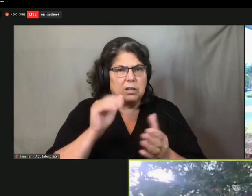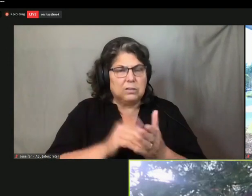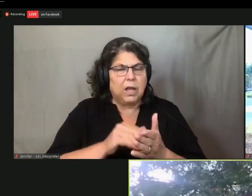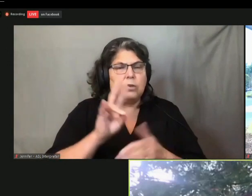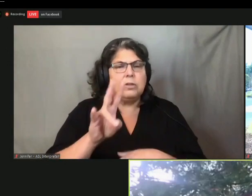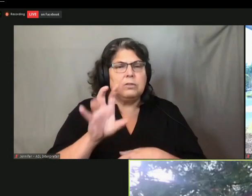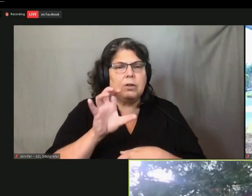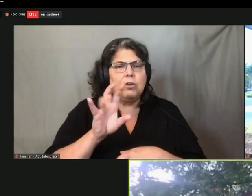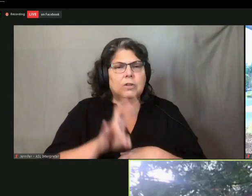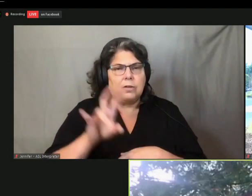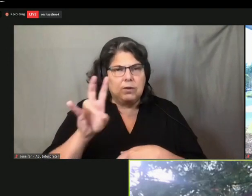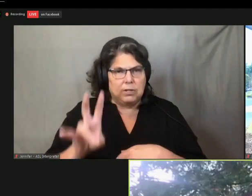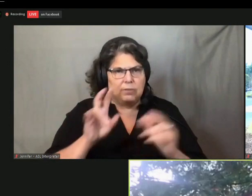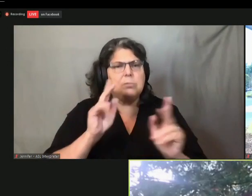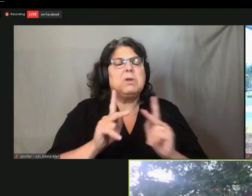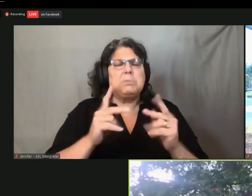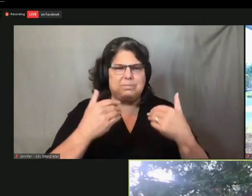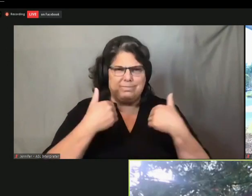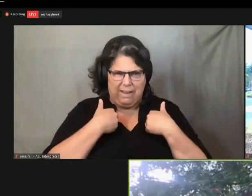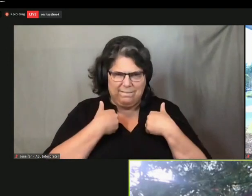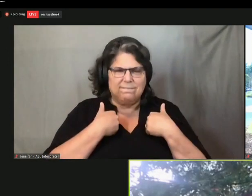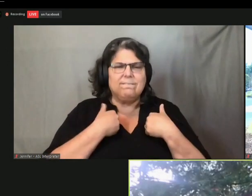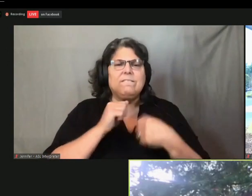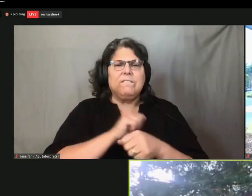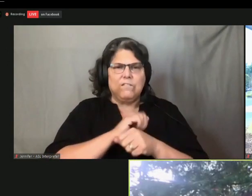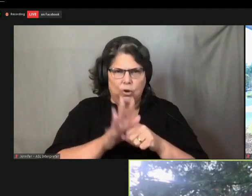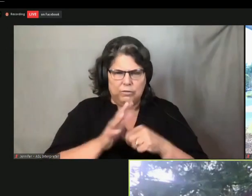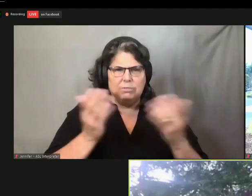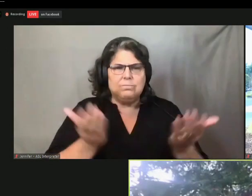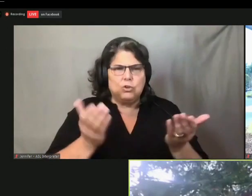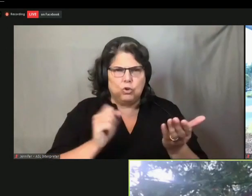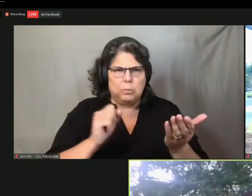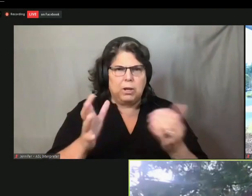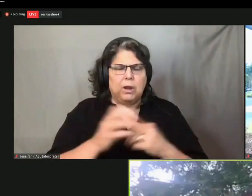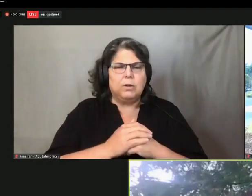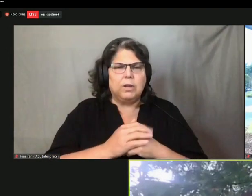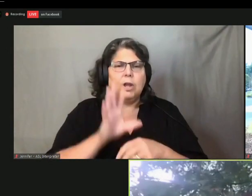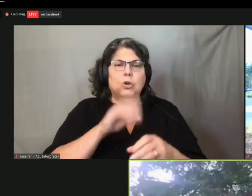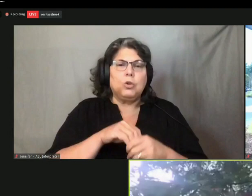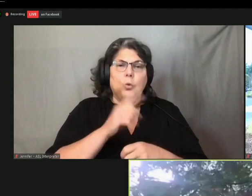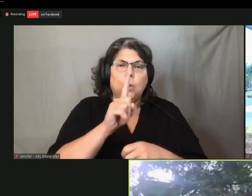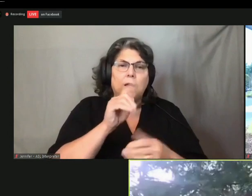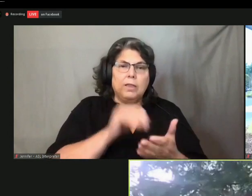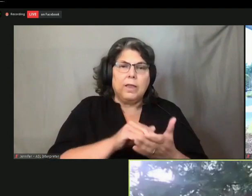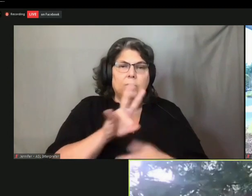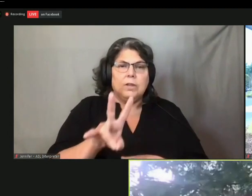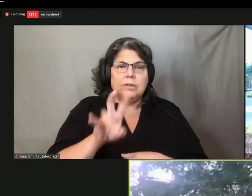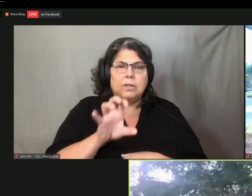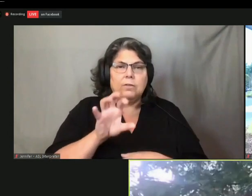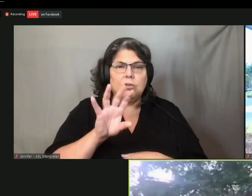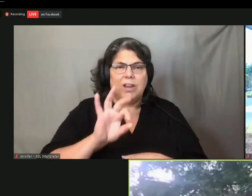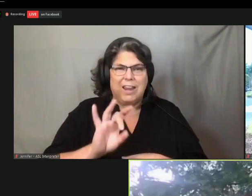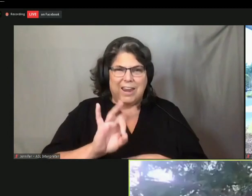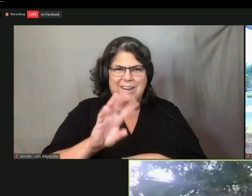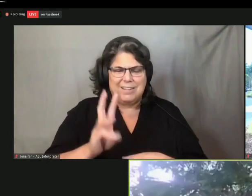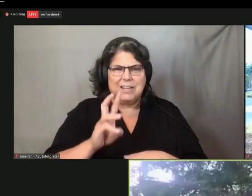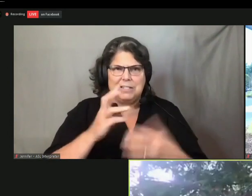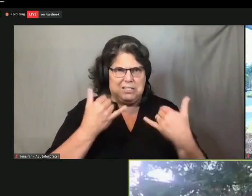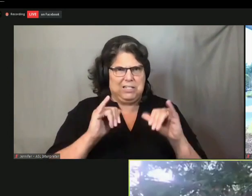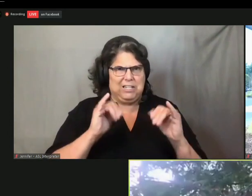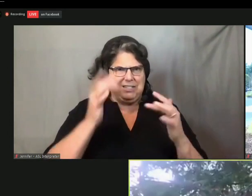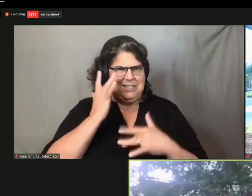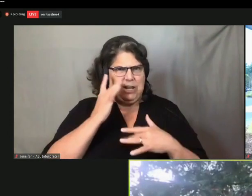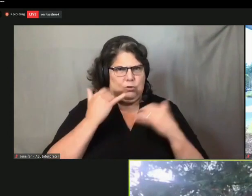6,777 confirmed cases in Sonoma County. Those include 1,786 active cases